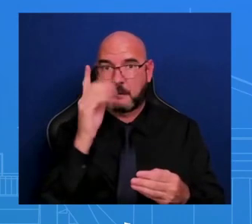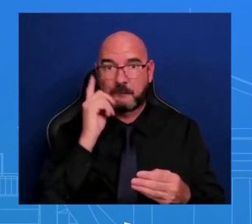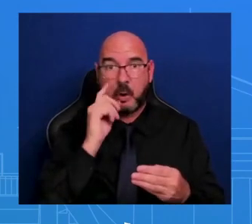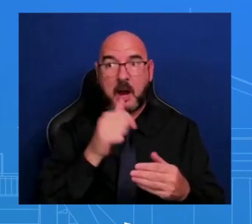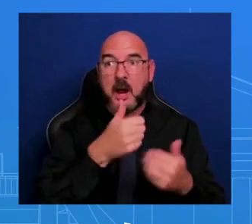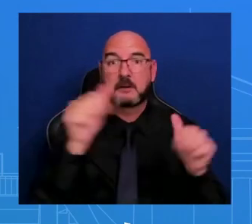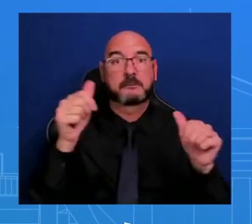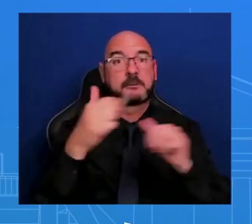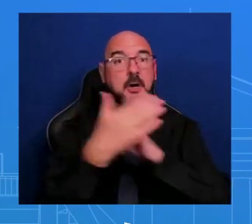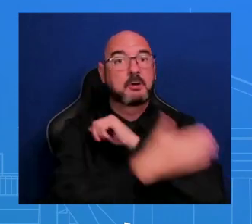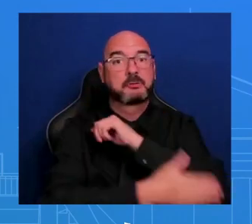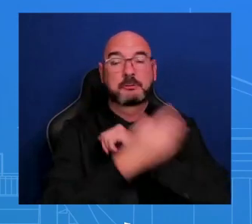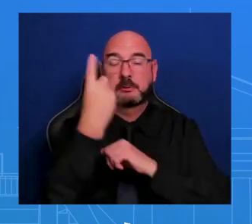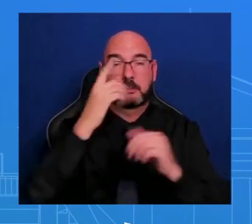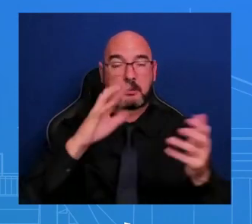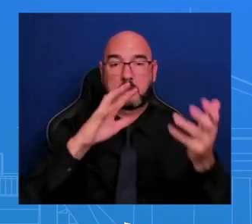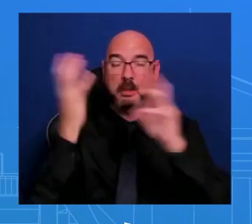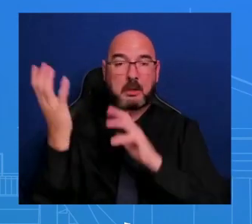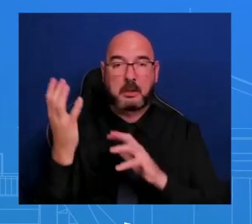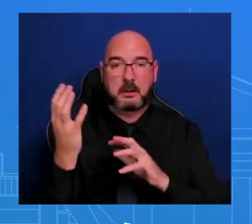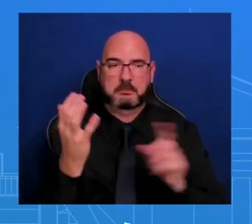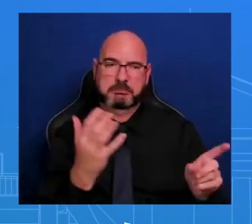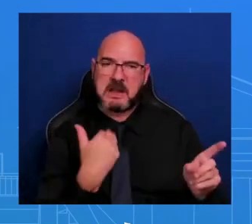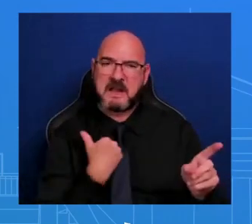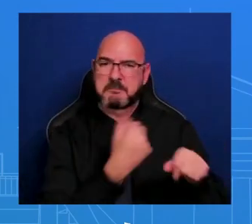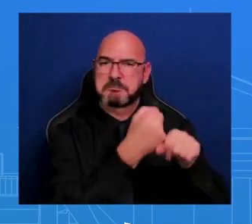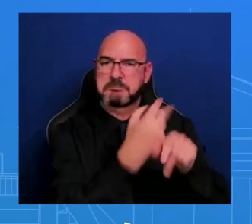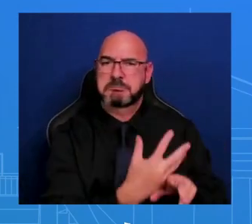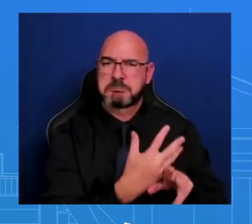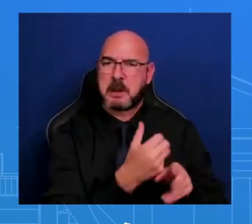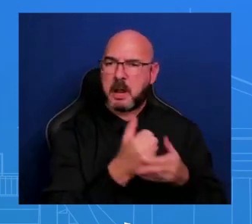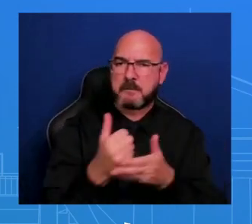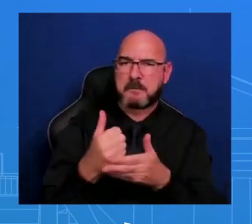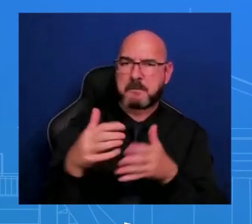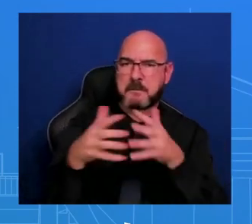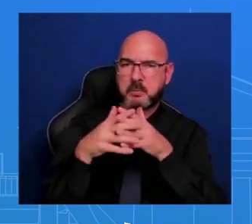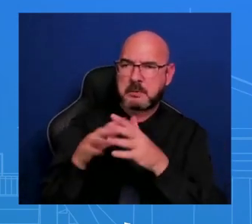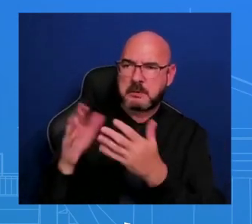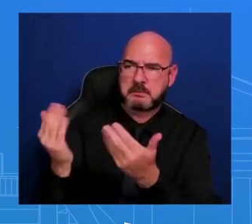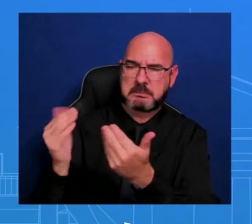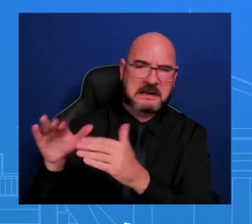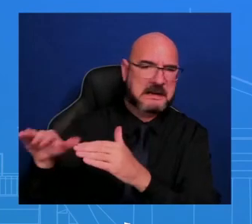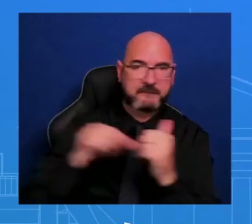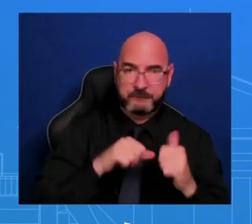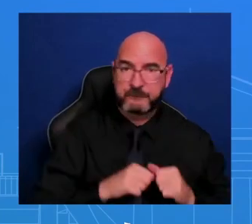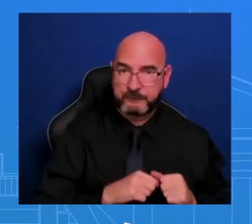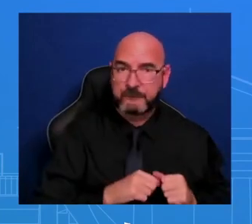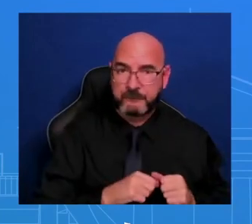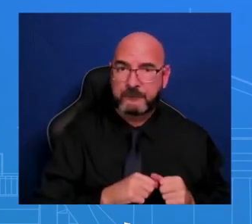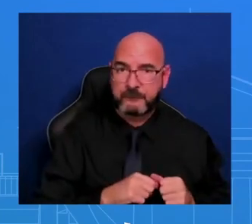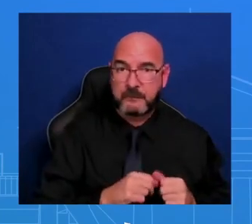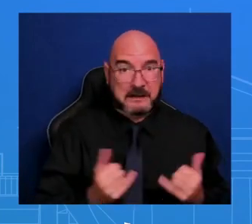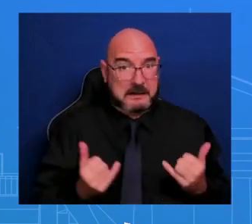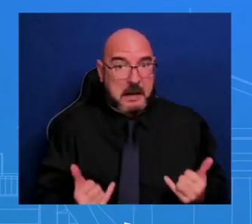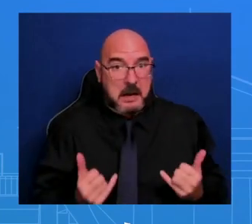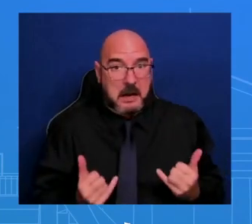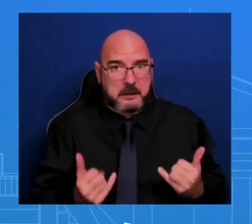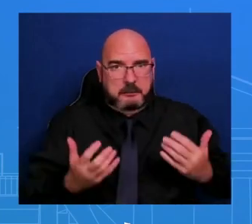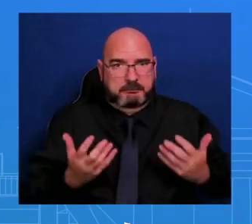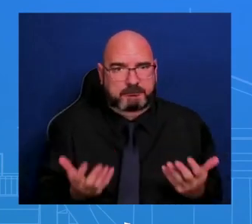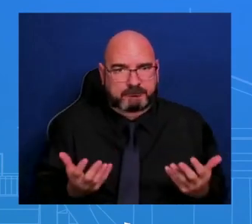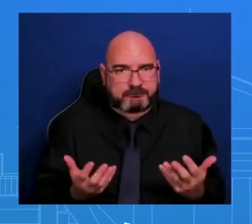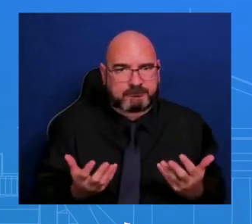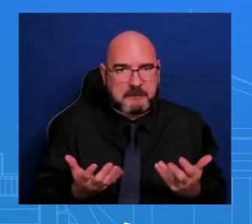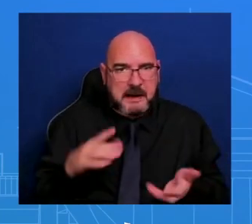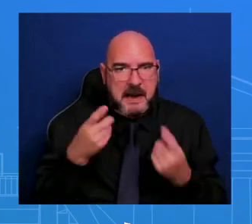the evacuation of American citizens. And given what's going on in the Middle East right now, I think it's perfectly reasonable. I think it would be imprudent and